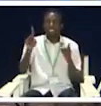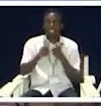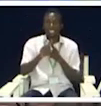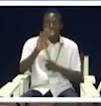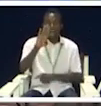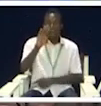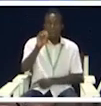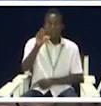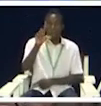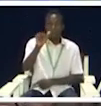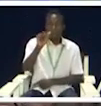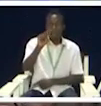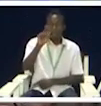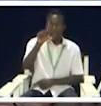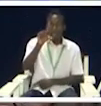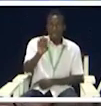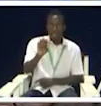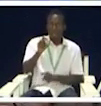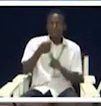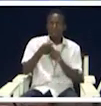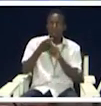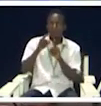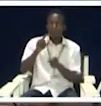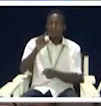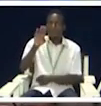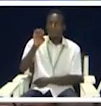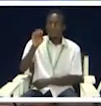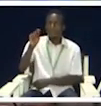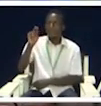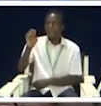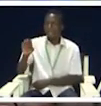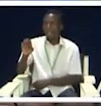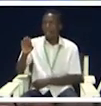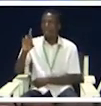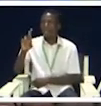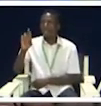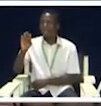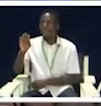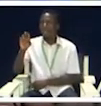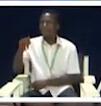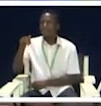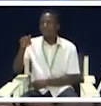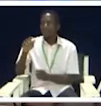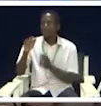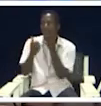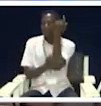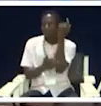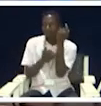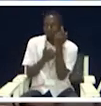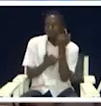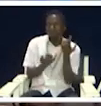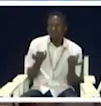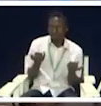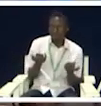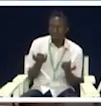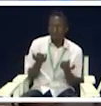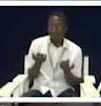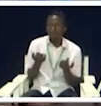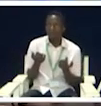Joseph from Benin Republic, she attended the March 2023 Special Holy Ghost Service in Severe